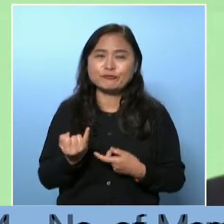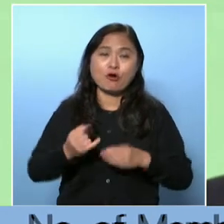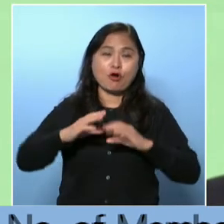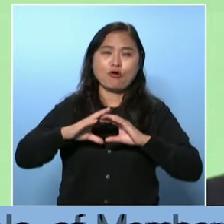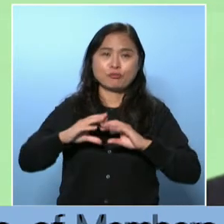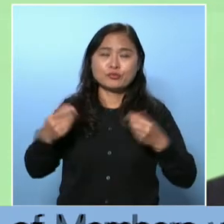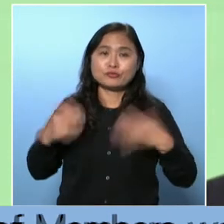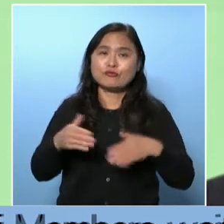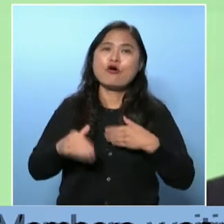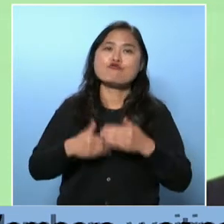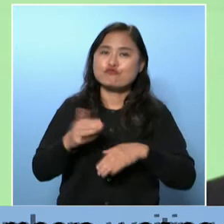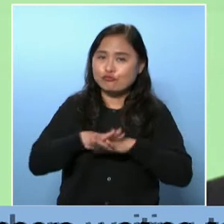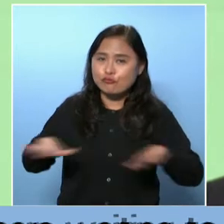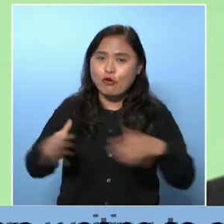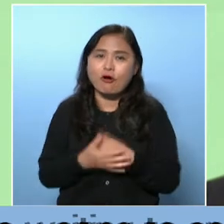has eased, the government